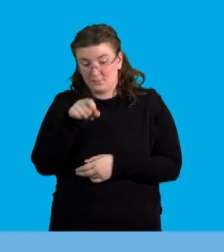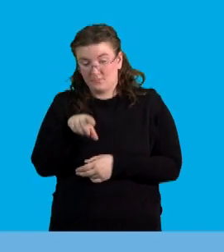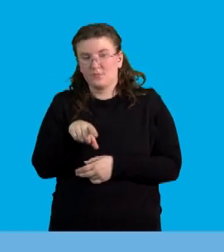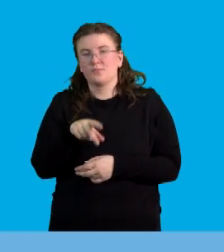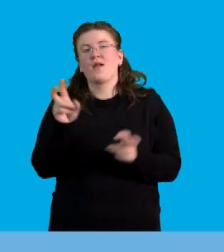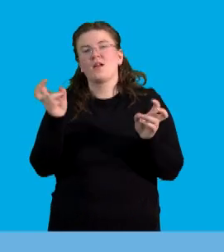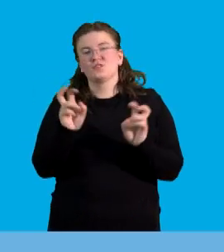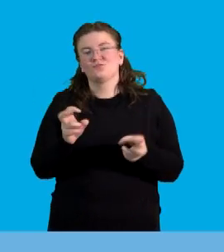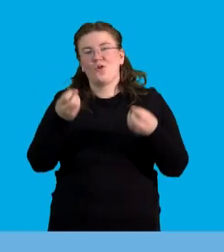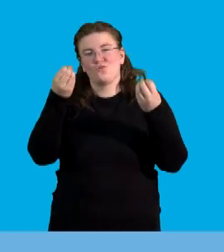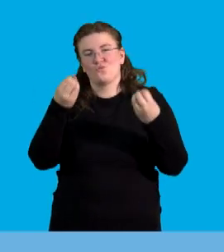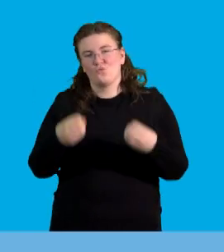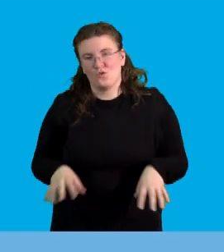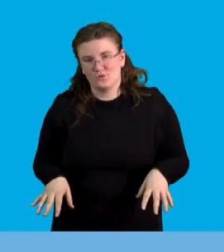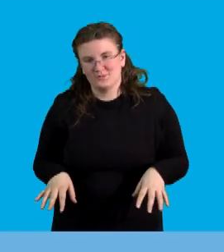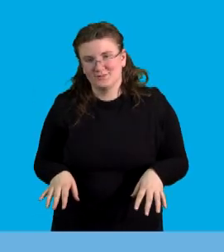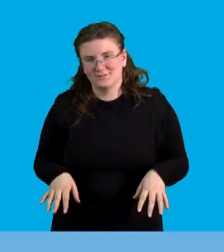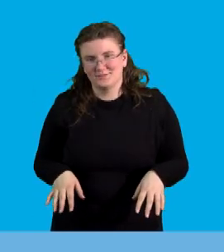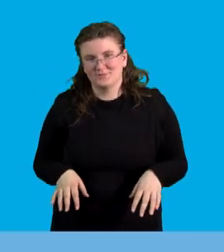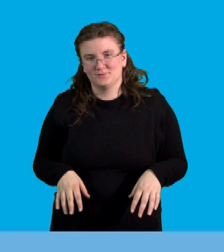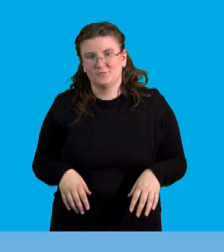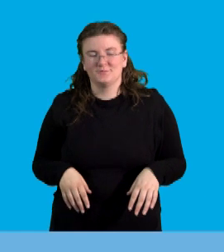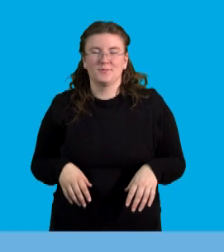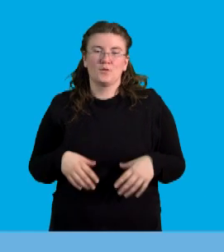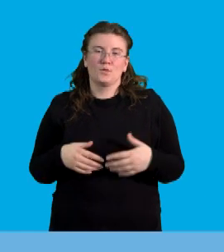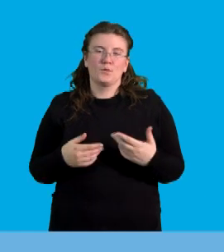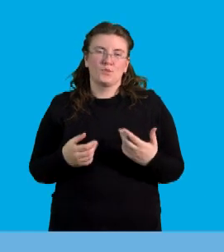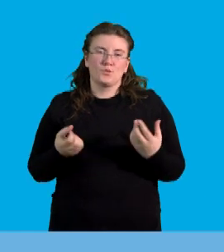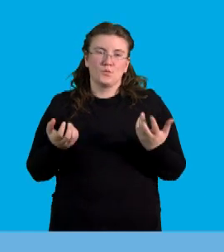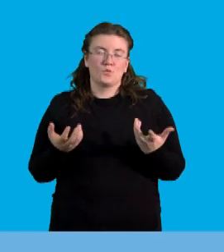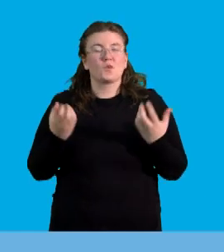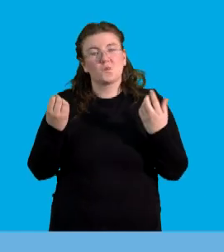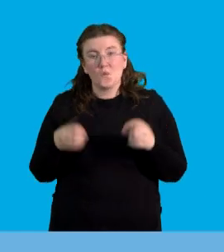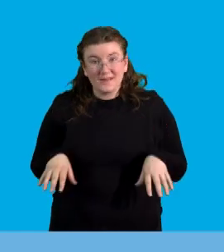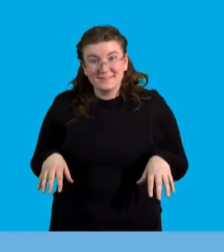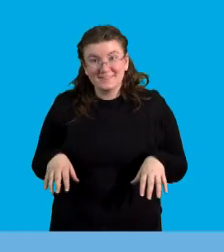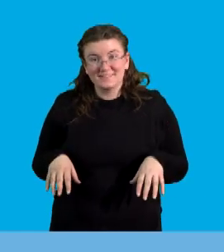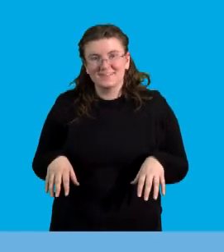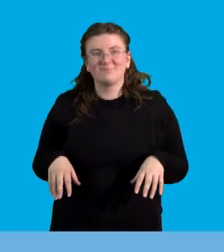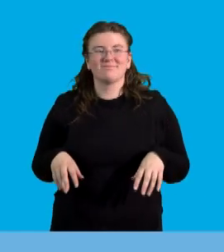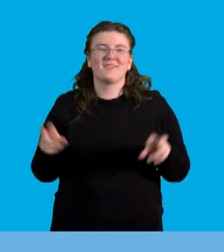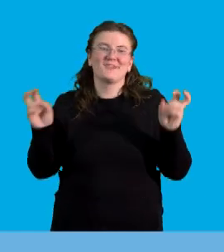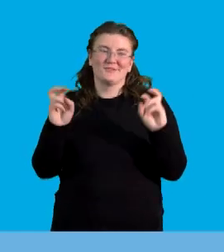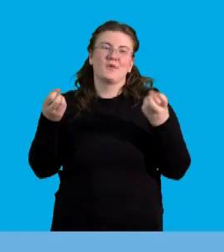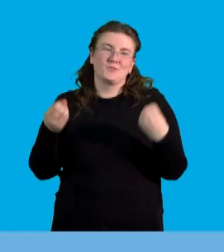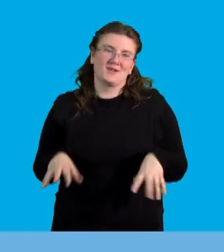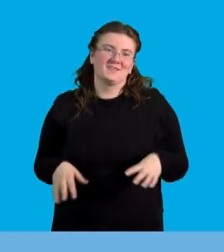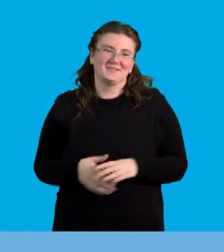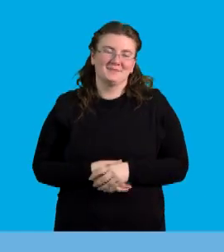is lost, or we can say it is wasted as